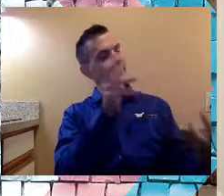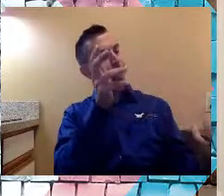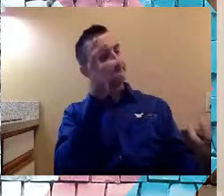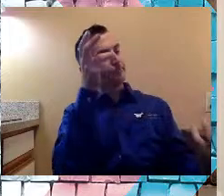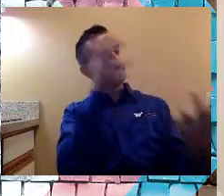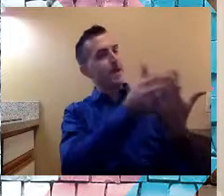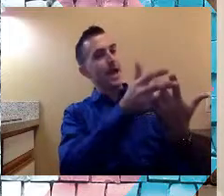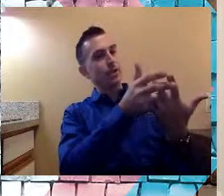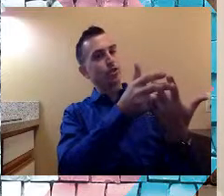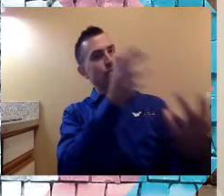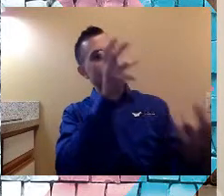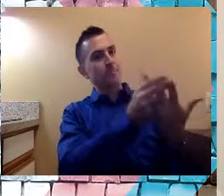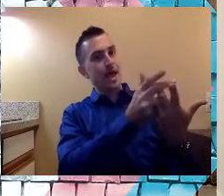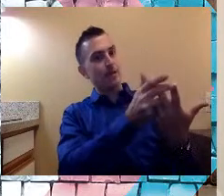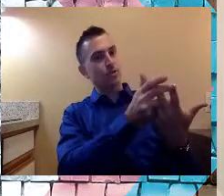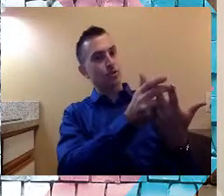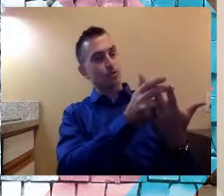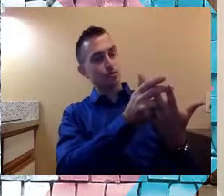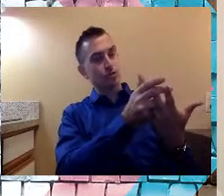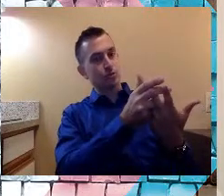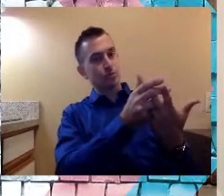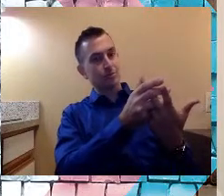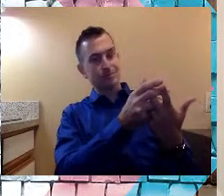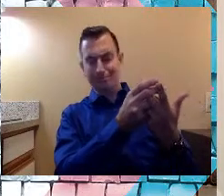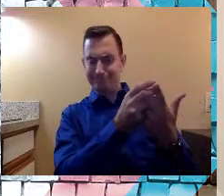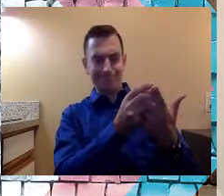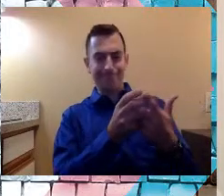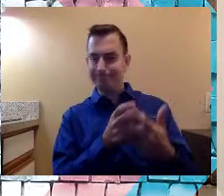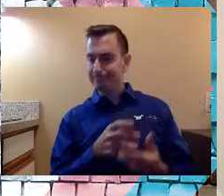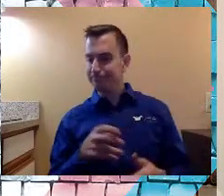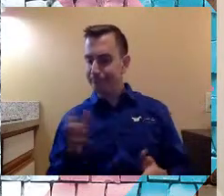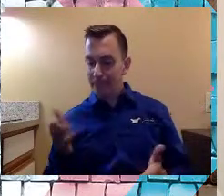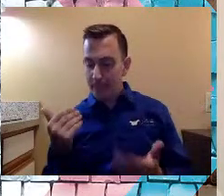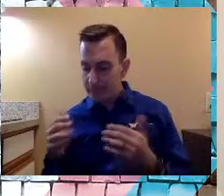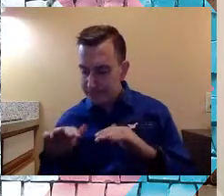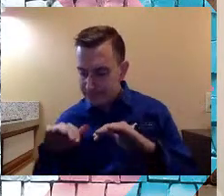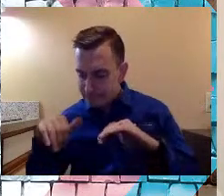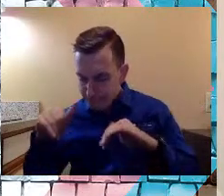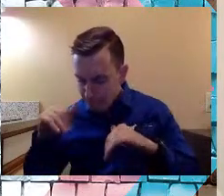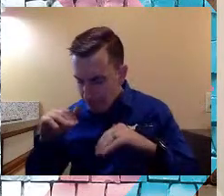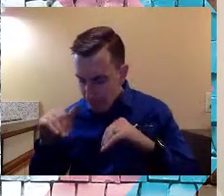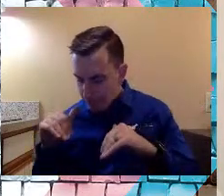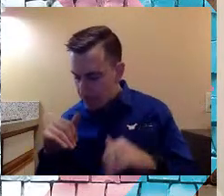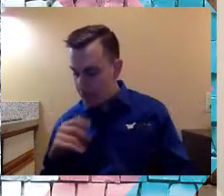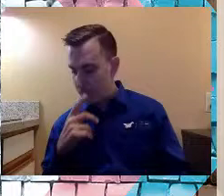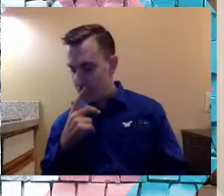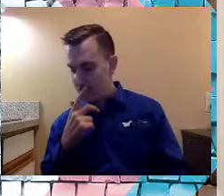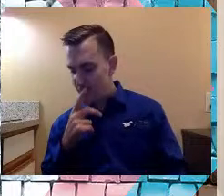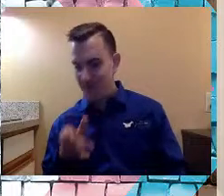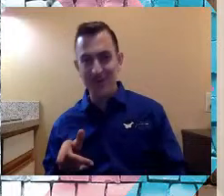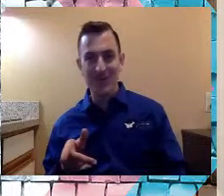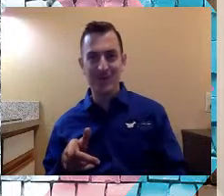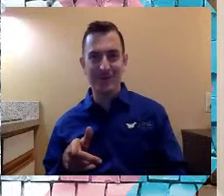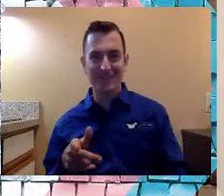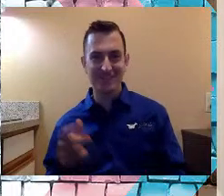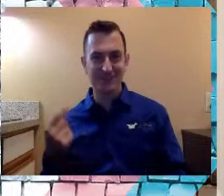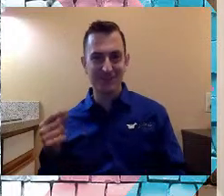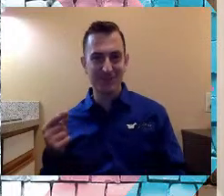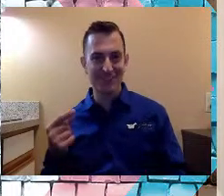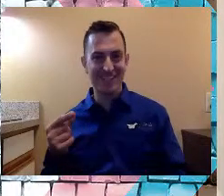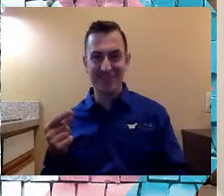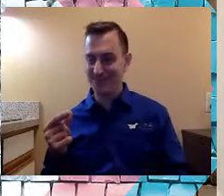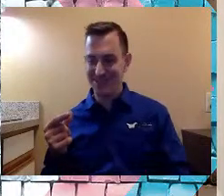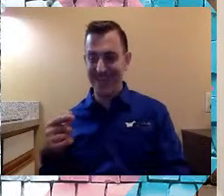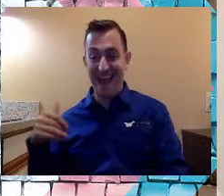red stripe of the rainbow. And let me see what else I can find. Oh, here's a green flower. I didn't even do the green paper yet, but I'm gonna put this